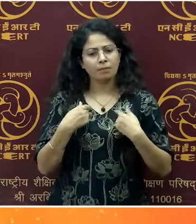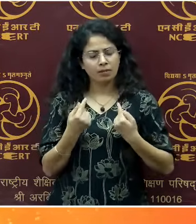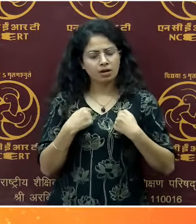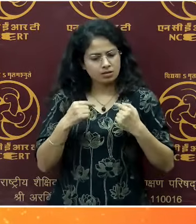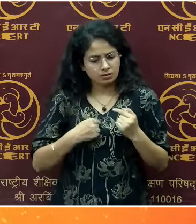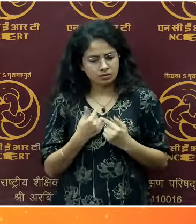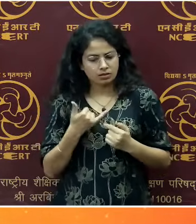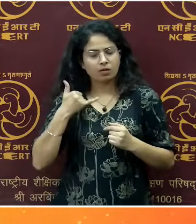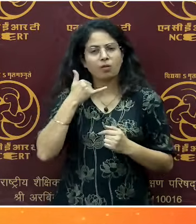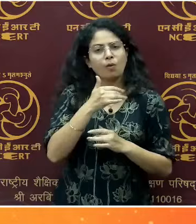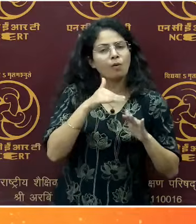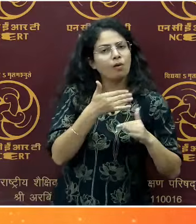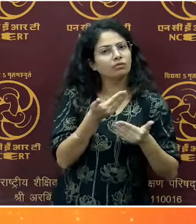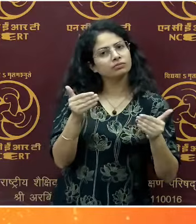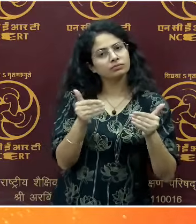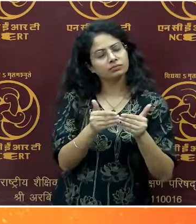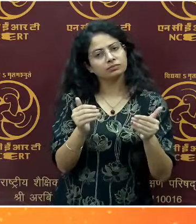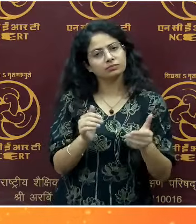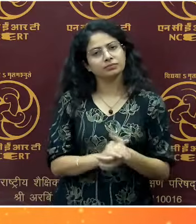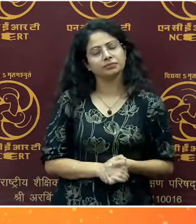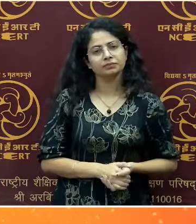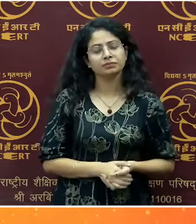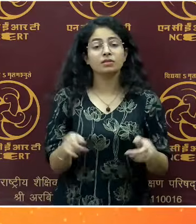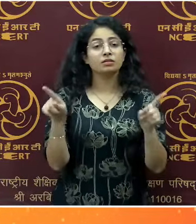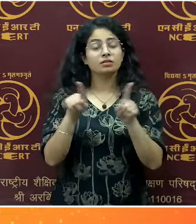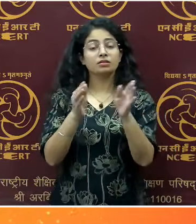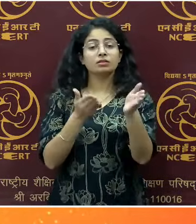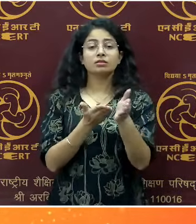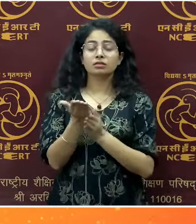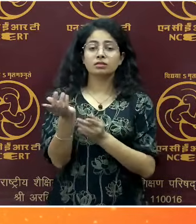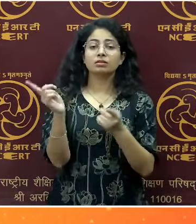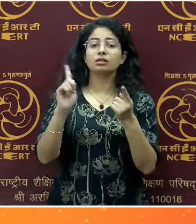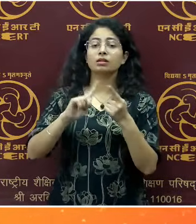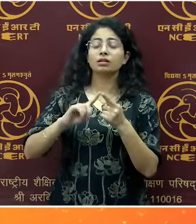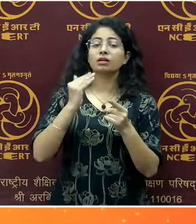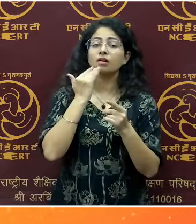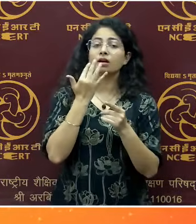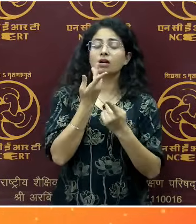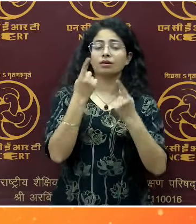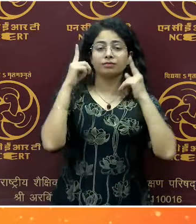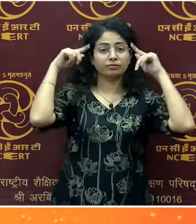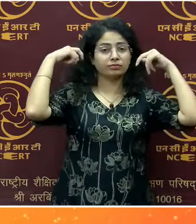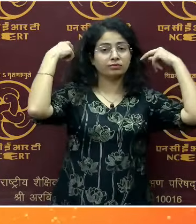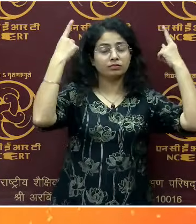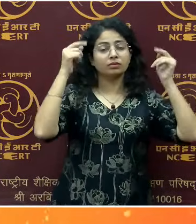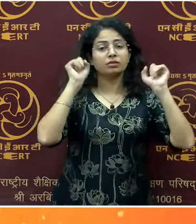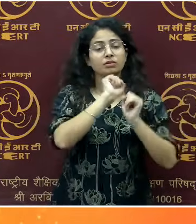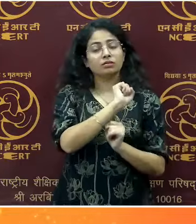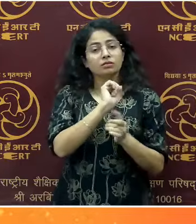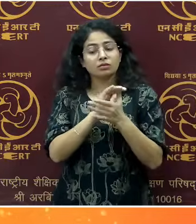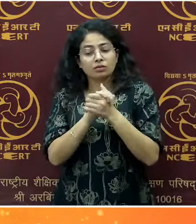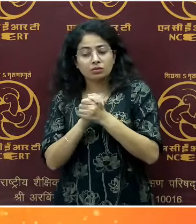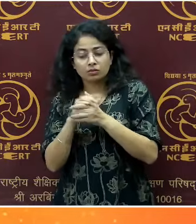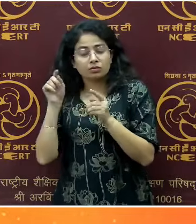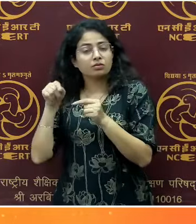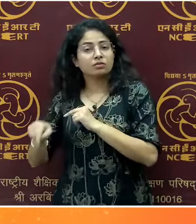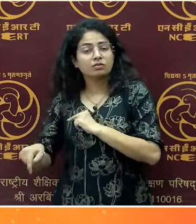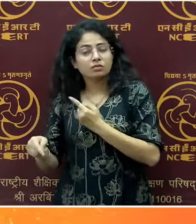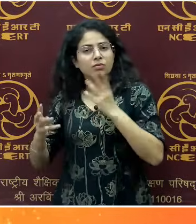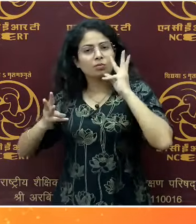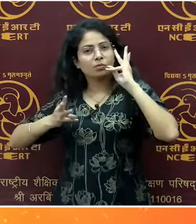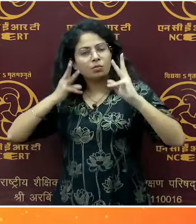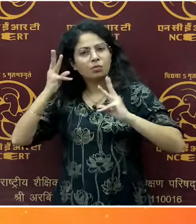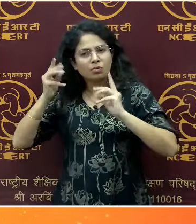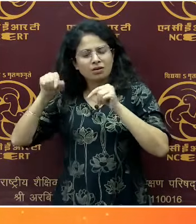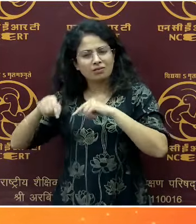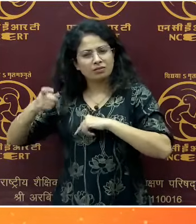or I visit them. Yes, a similar situation was with the old stag. His friends were also worried because they had no